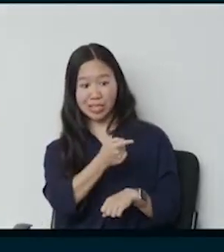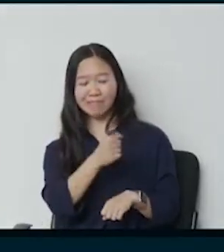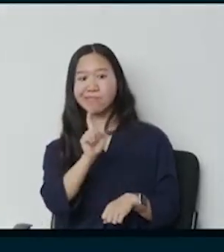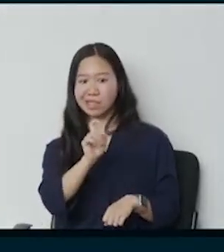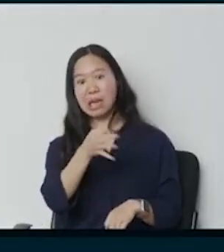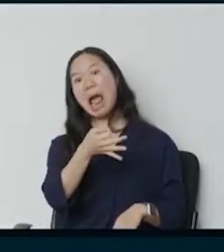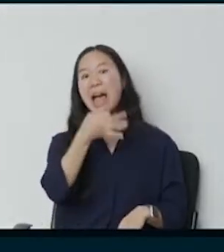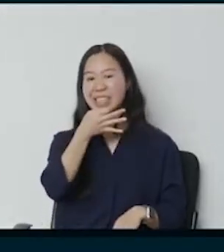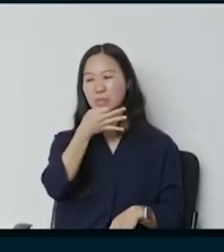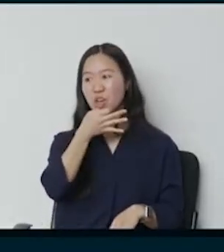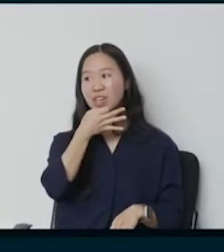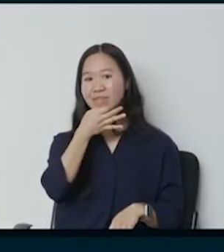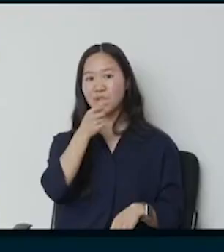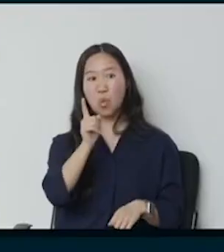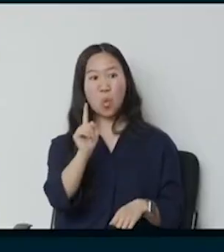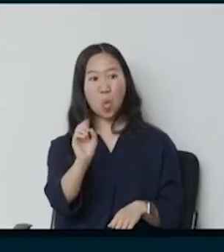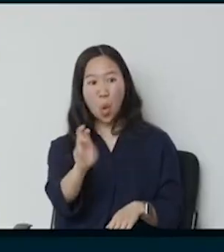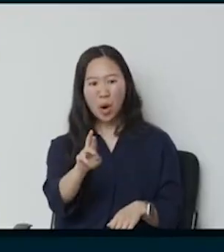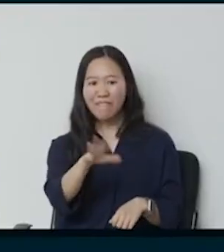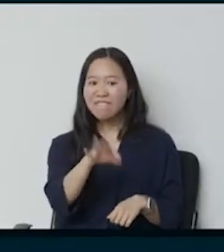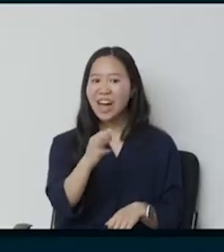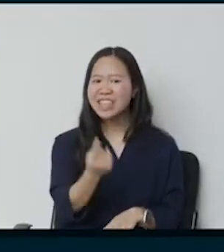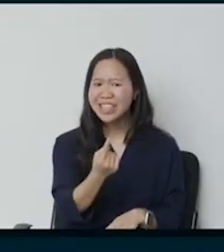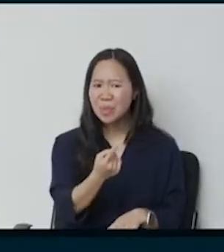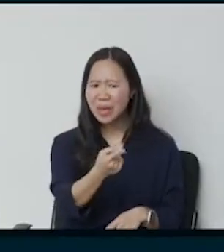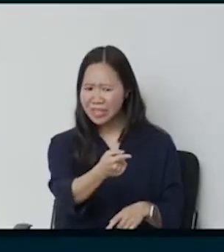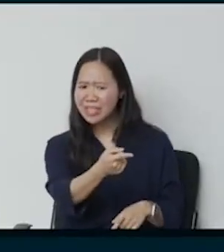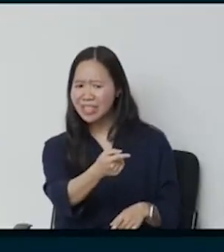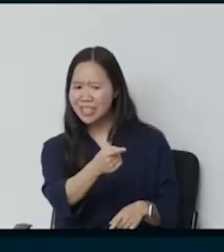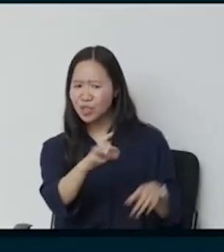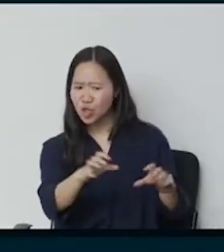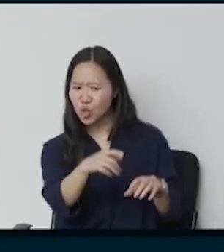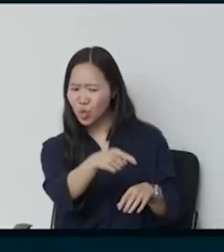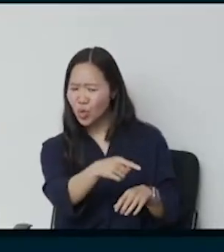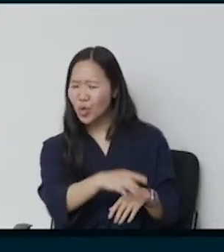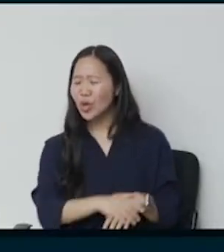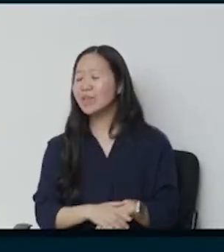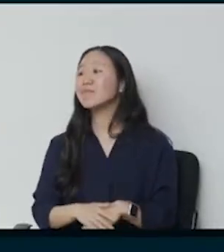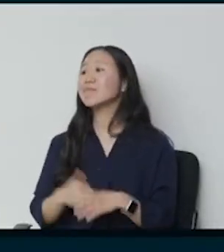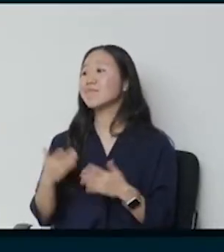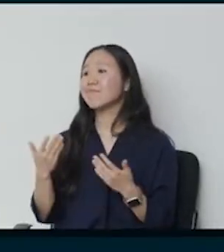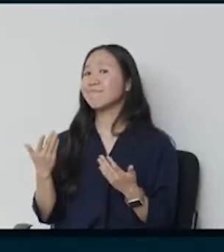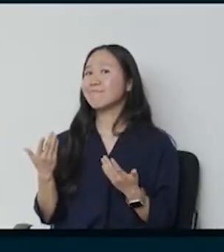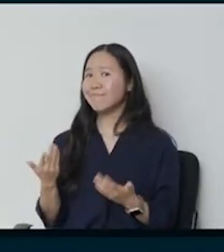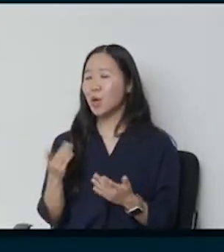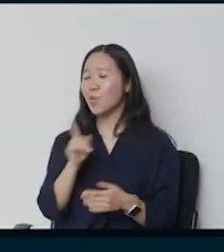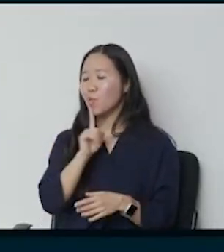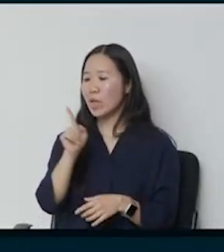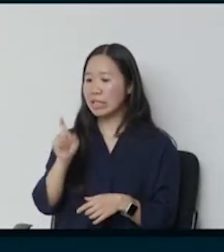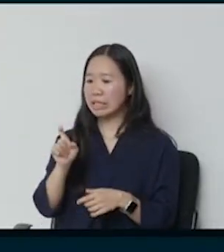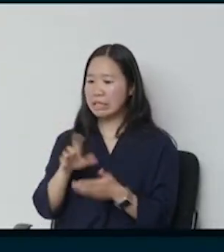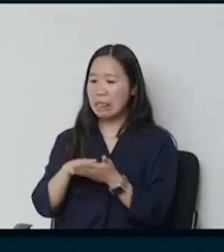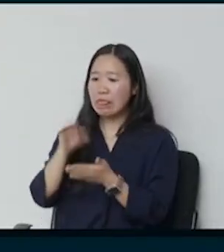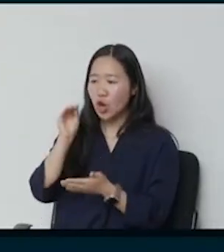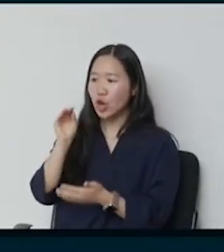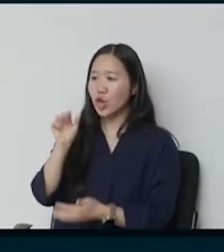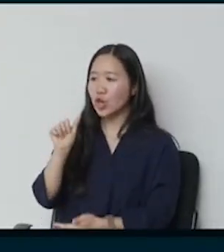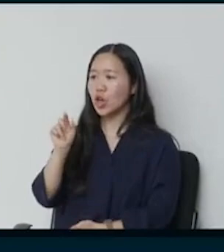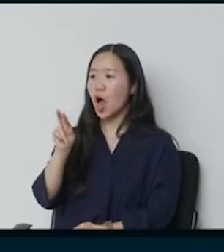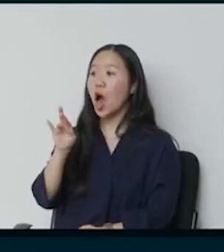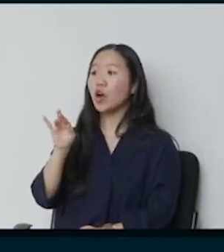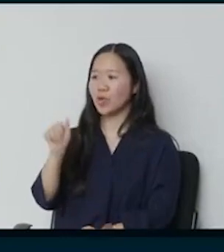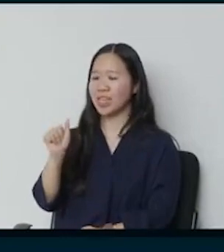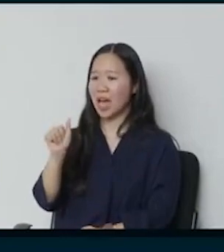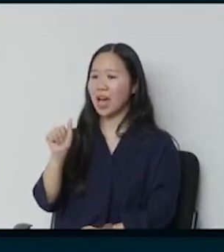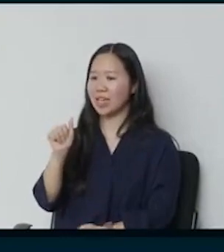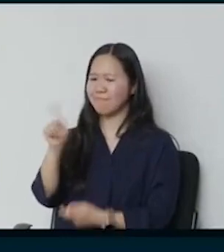find one. You need to come to me, or Amy. So yeah, you really need to learn the ARIA specs and get